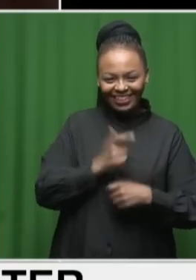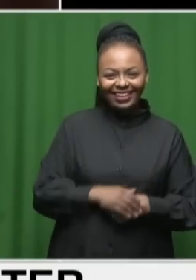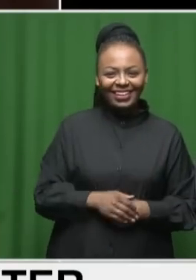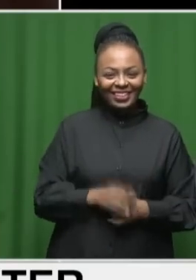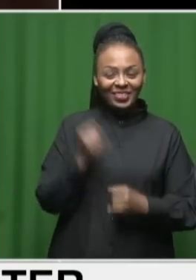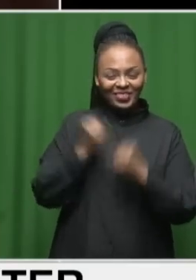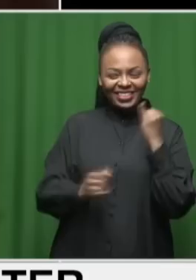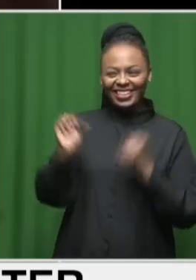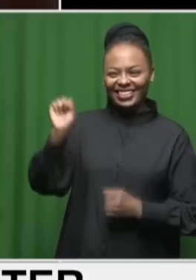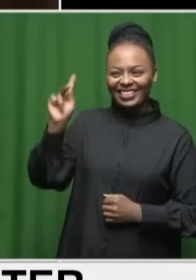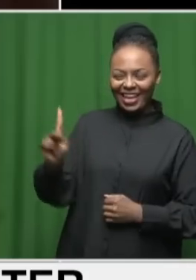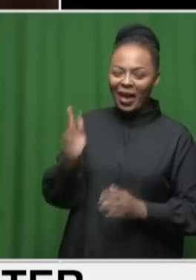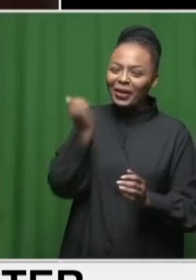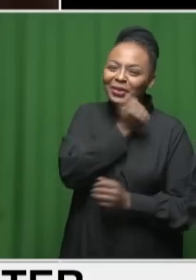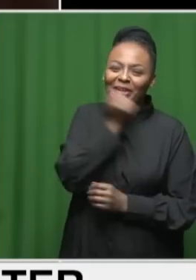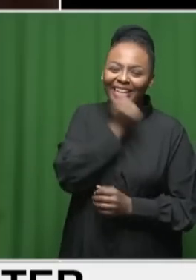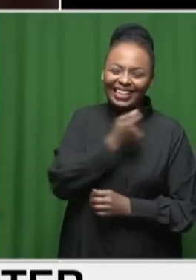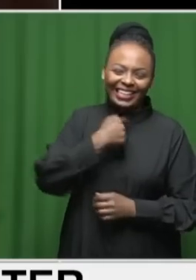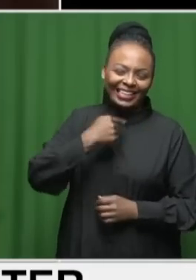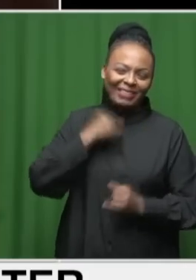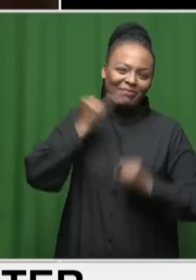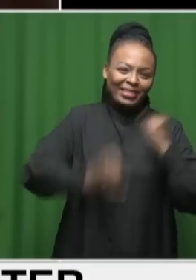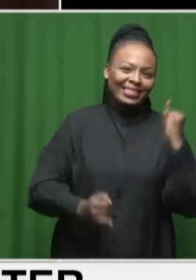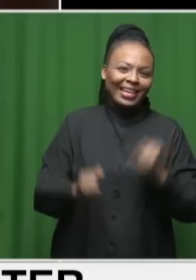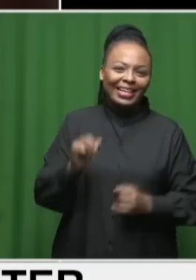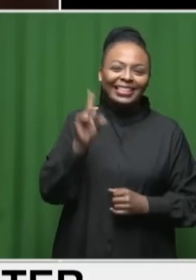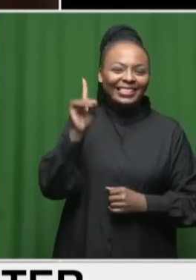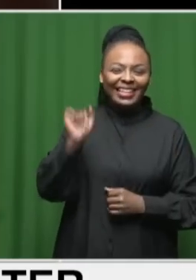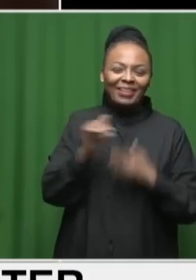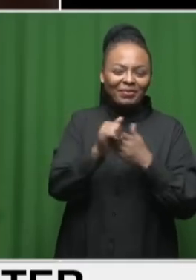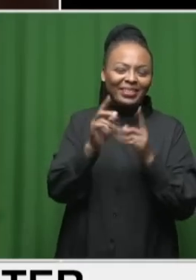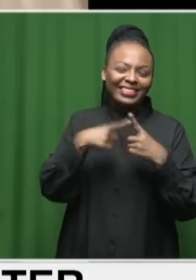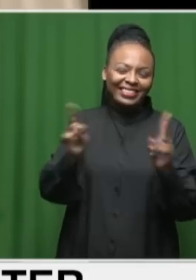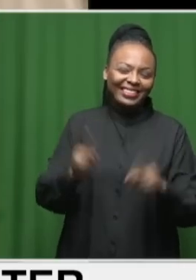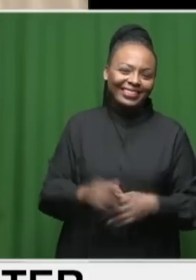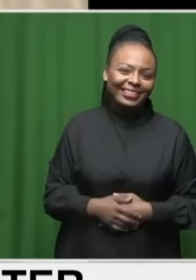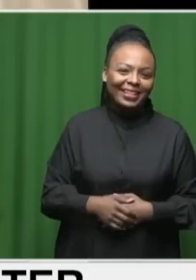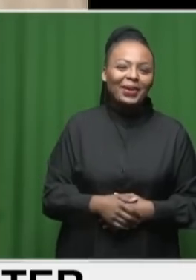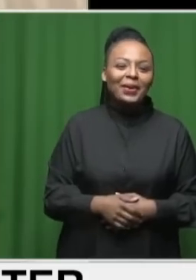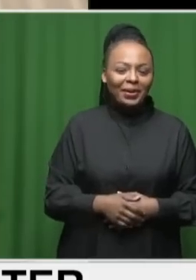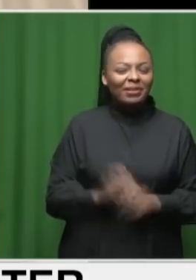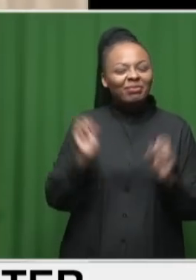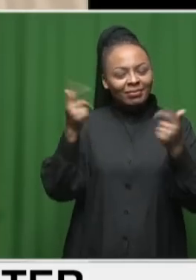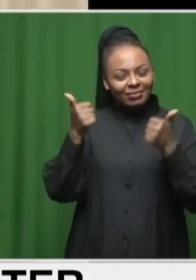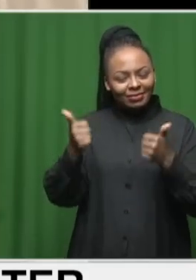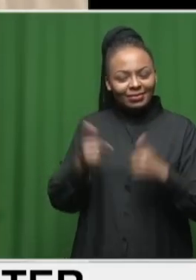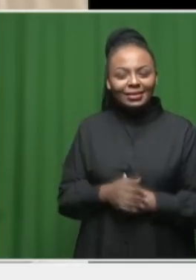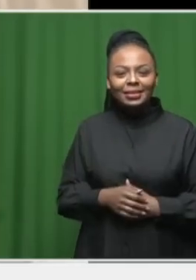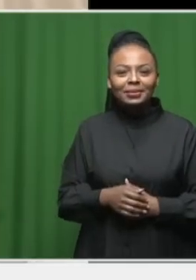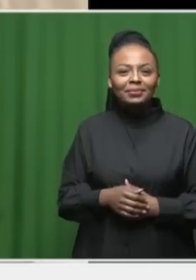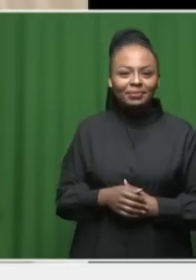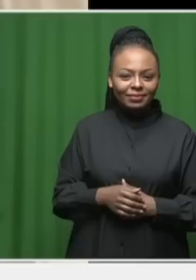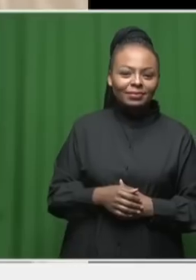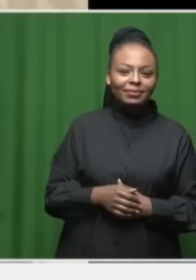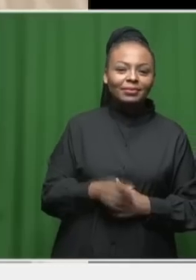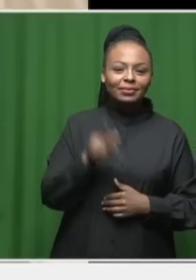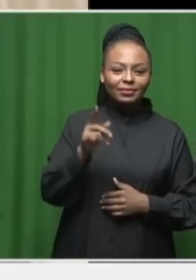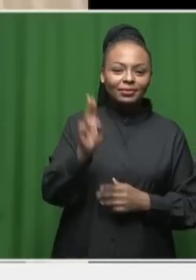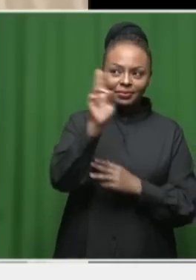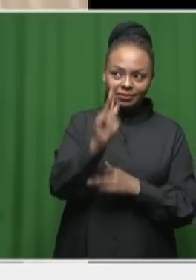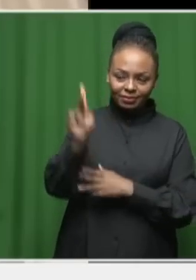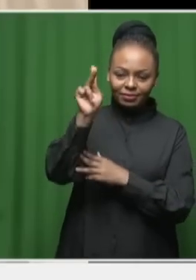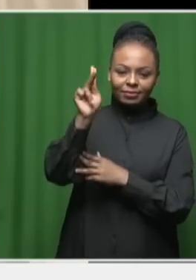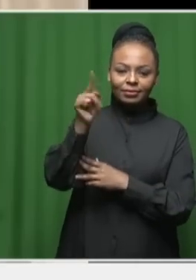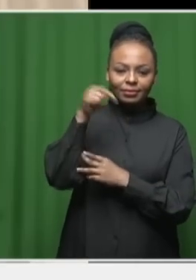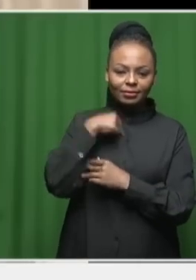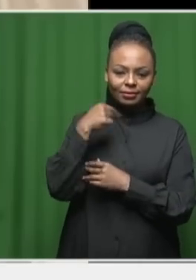That's just the slip. Yeah, so I know. You know, I went on a tour to the UK, a prison tour. I was